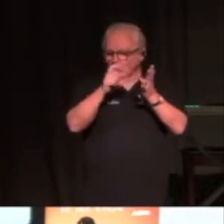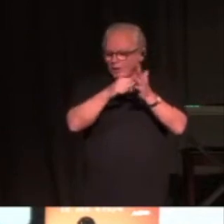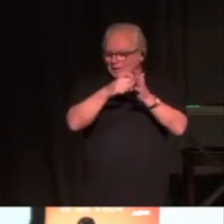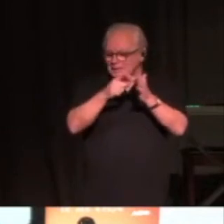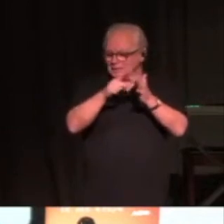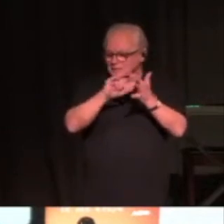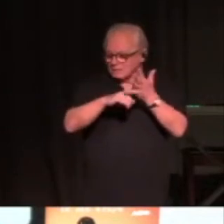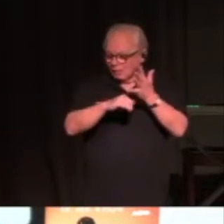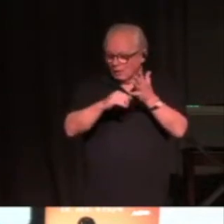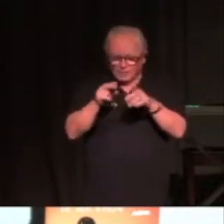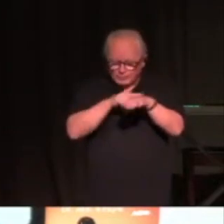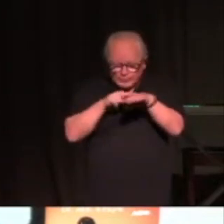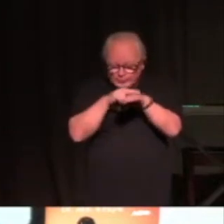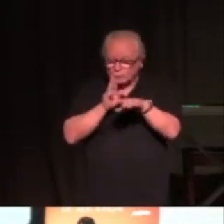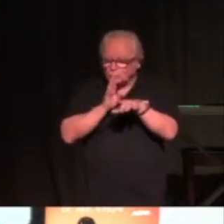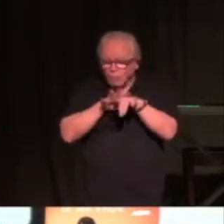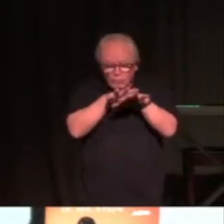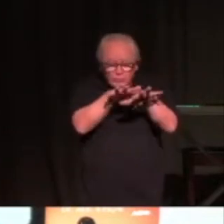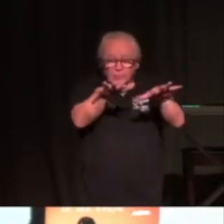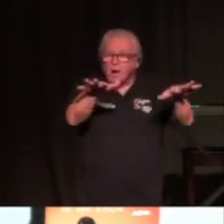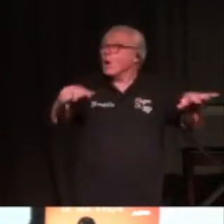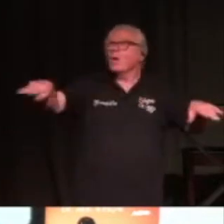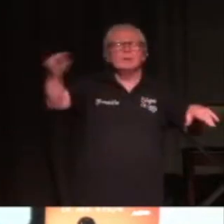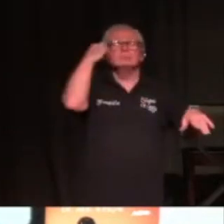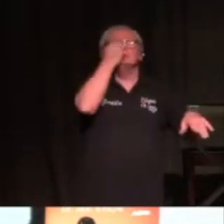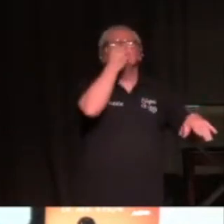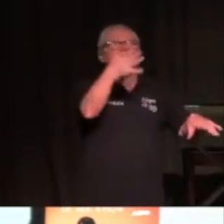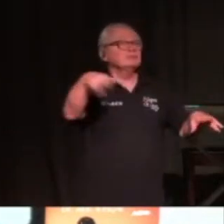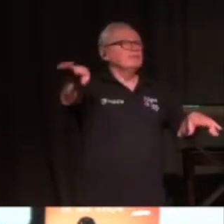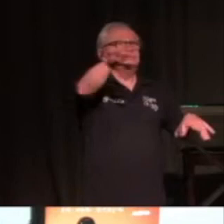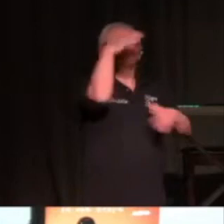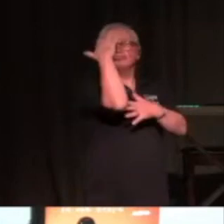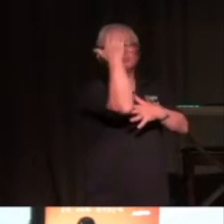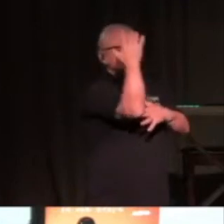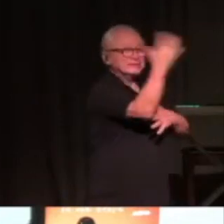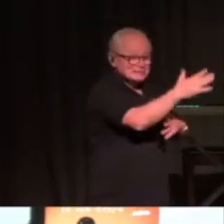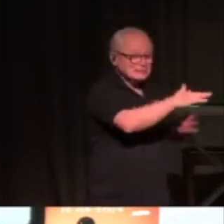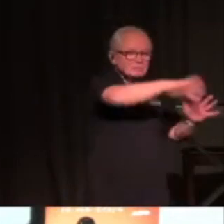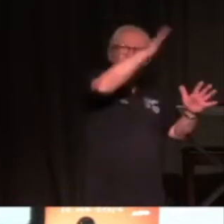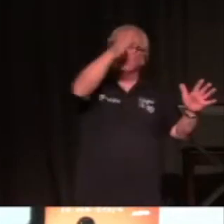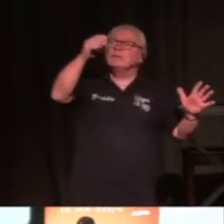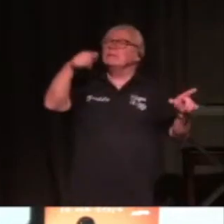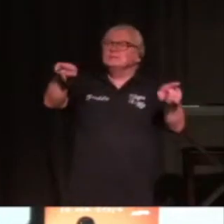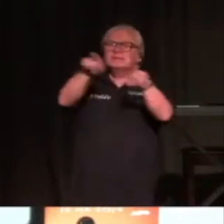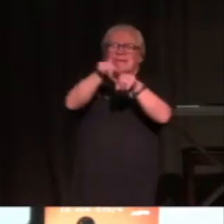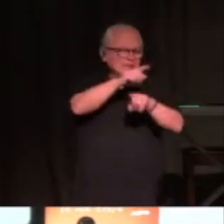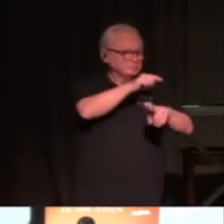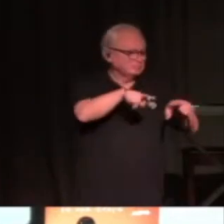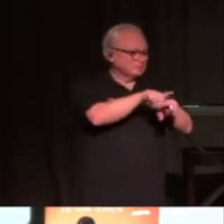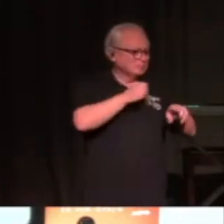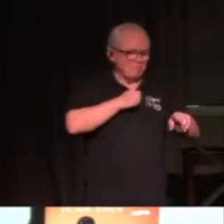and blue lakes surrounding them, and trees and blue lakes that match the color of our